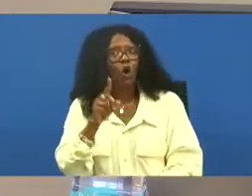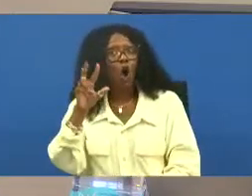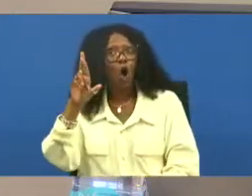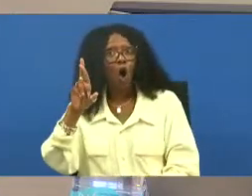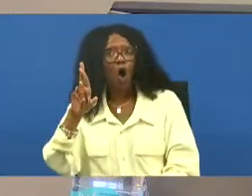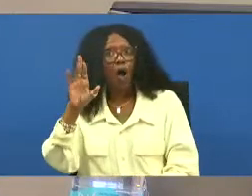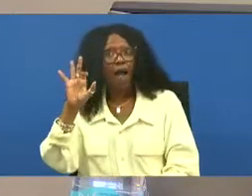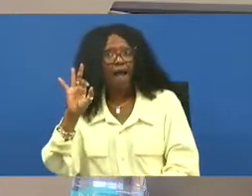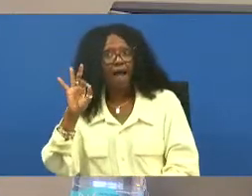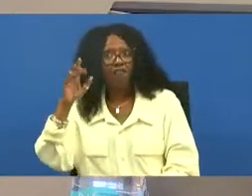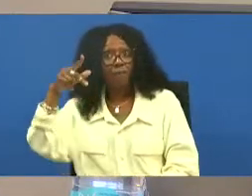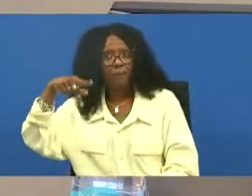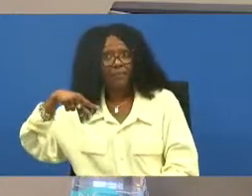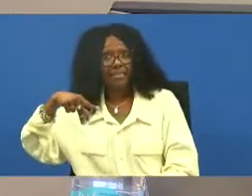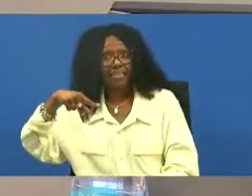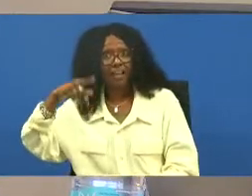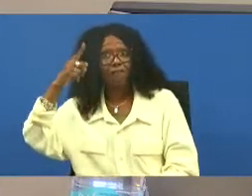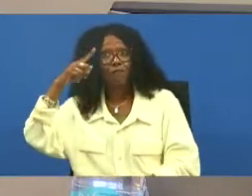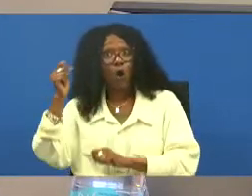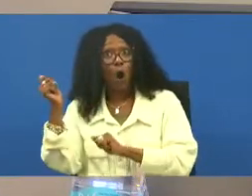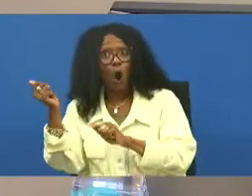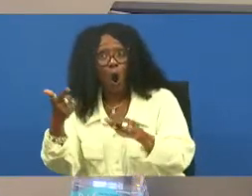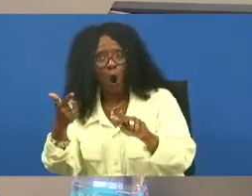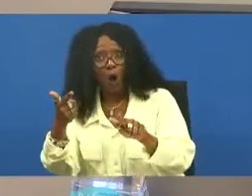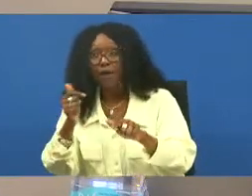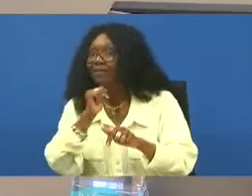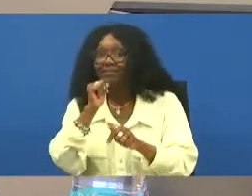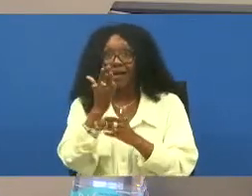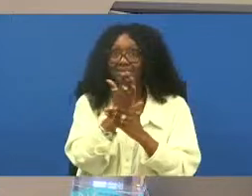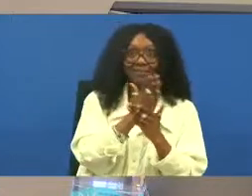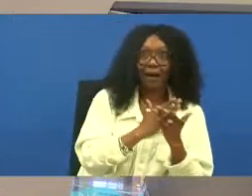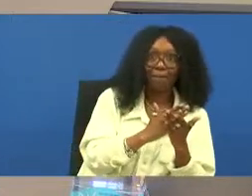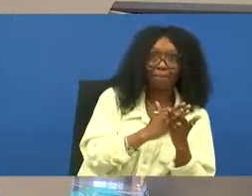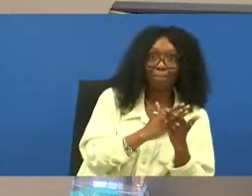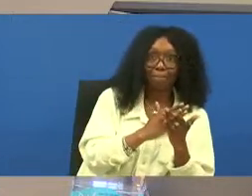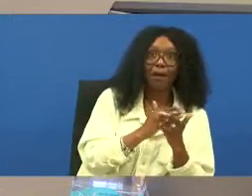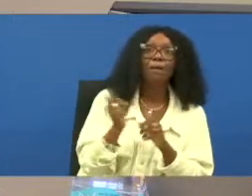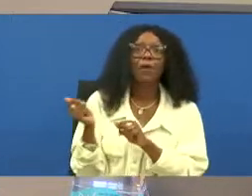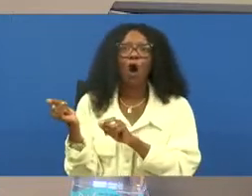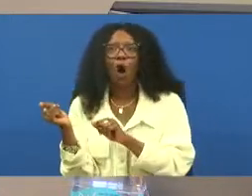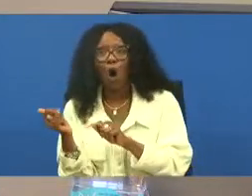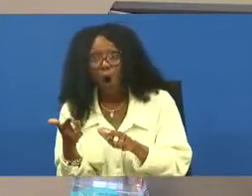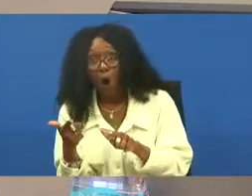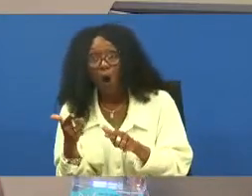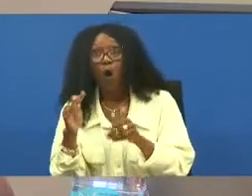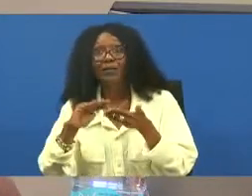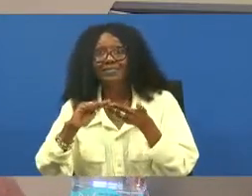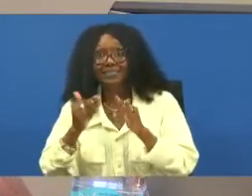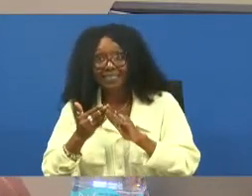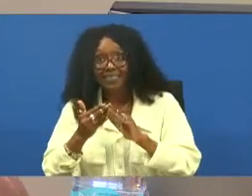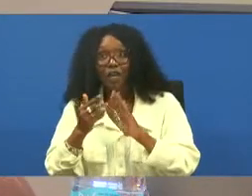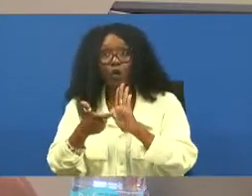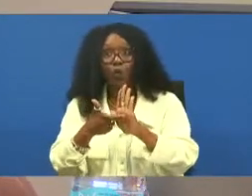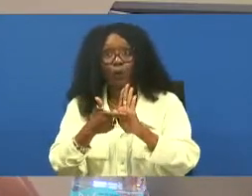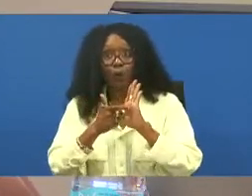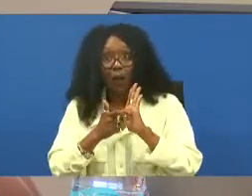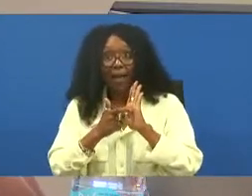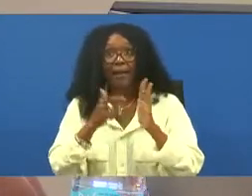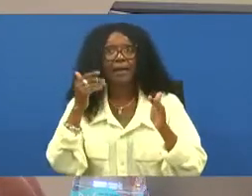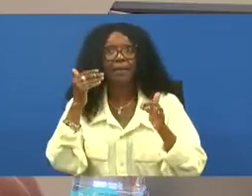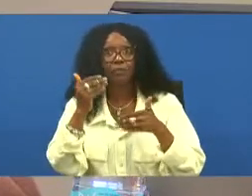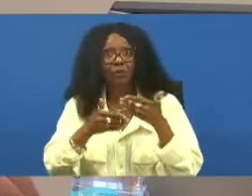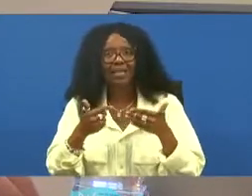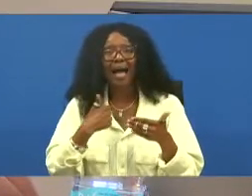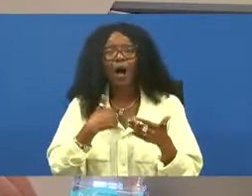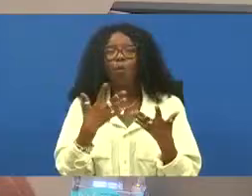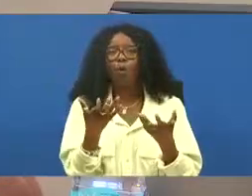RFP conformed to all, not some, of city parishes' requirement and procedures. And I'd like to